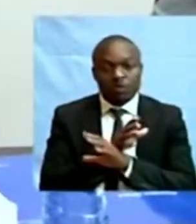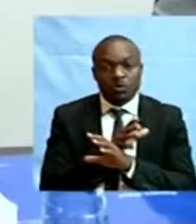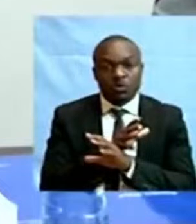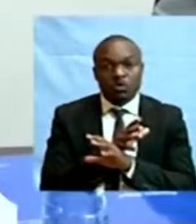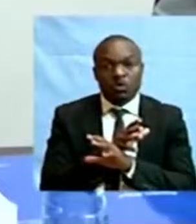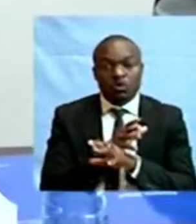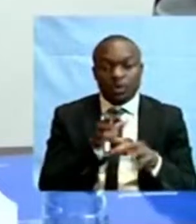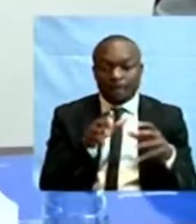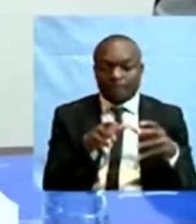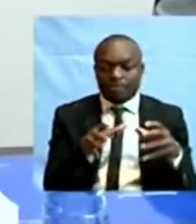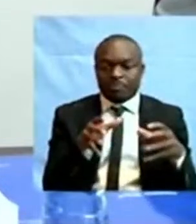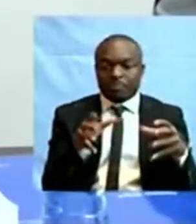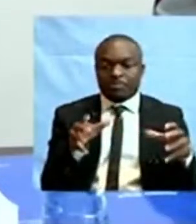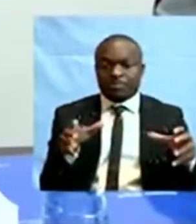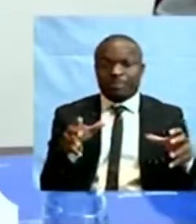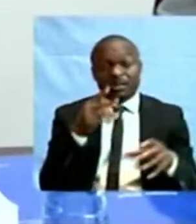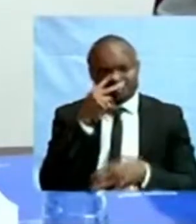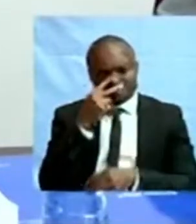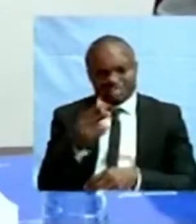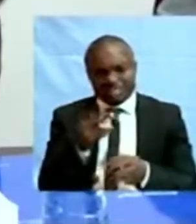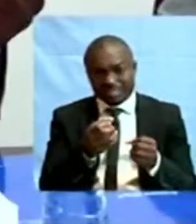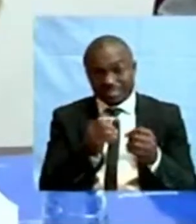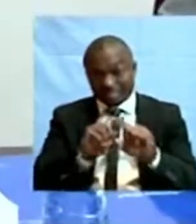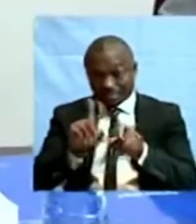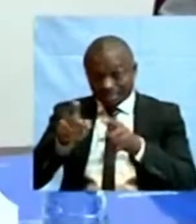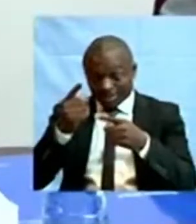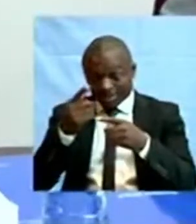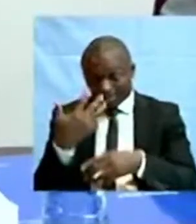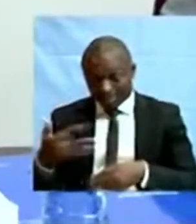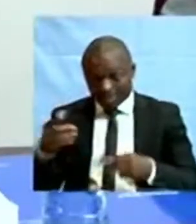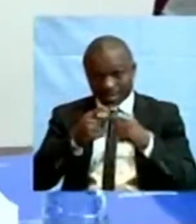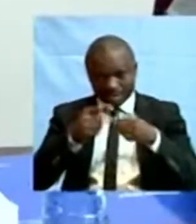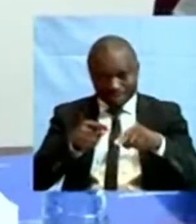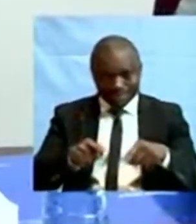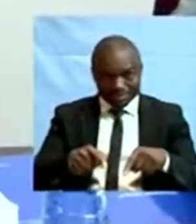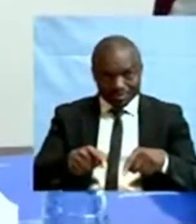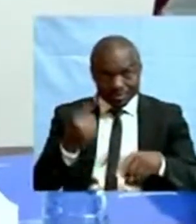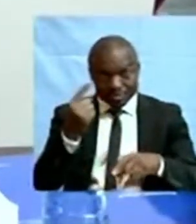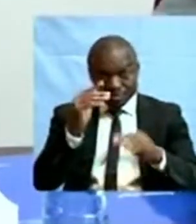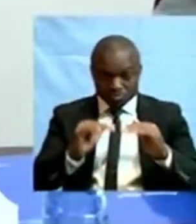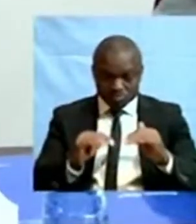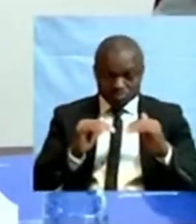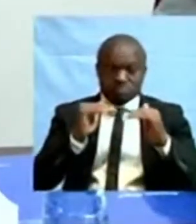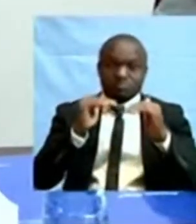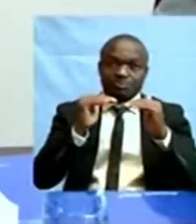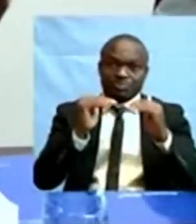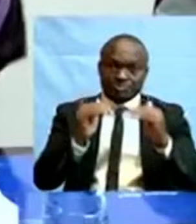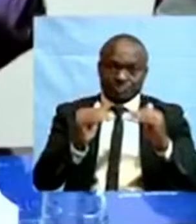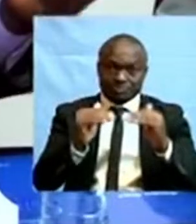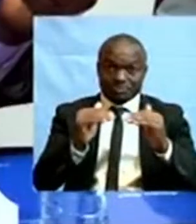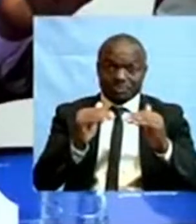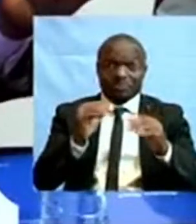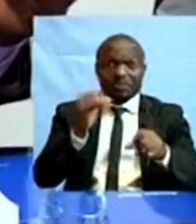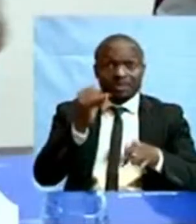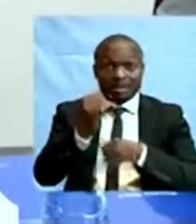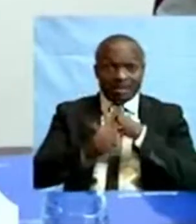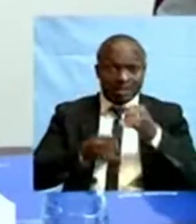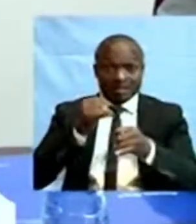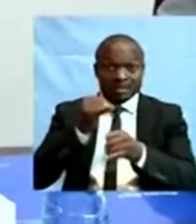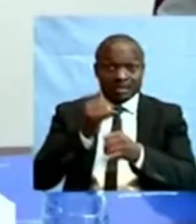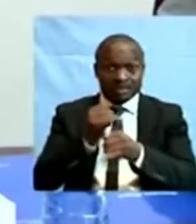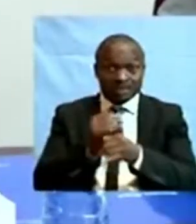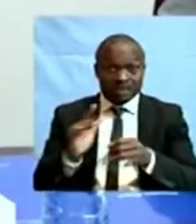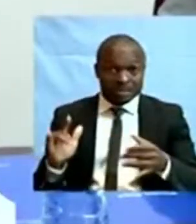note a number of things that have happened. One, I think we've had upgrading of international airport, Kenneth Kaunda